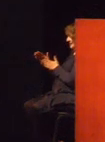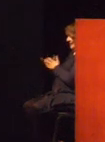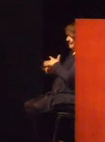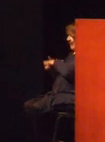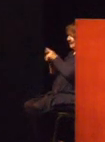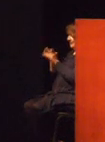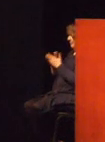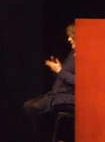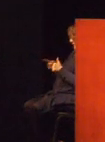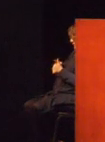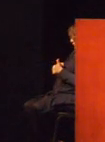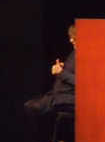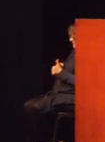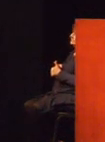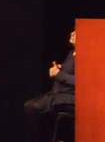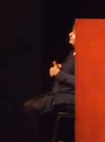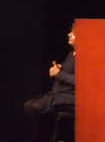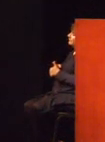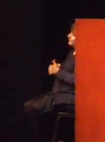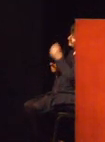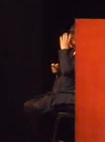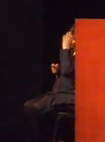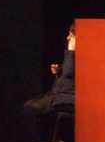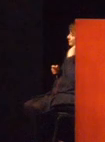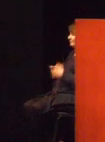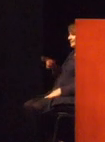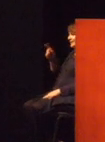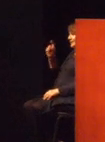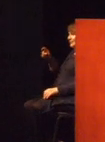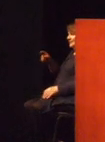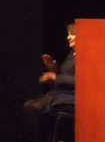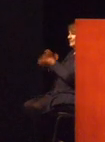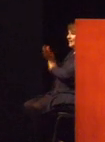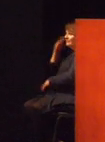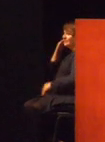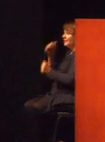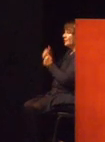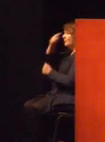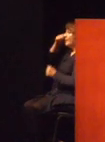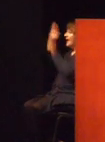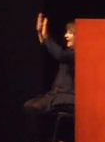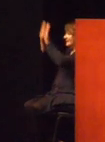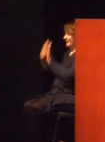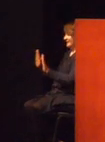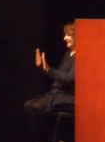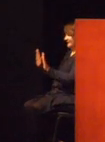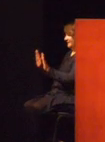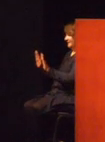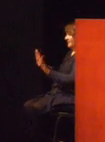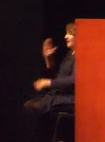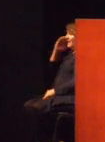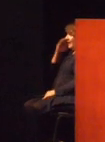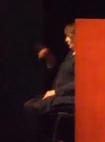that book. The first is get to know Black excellence. And I know that you have